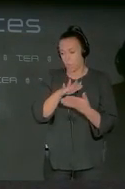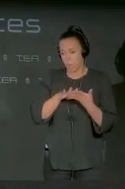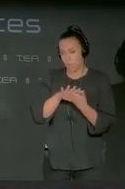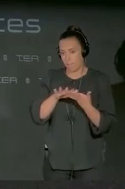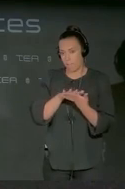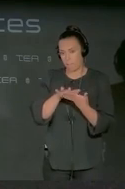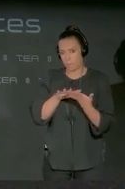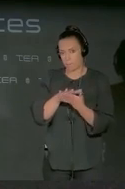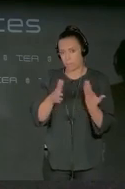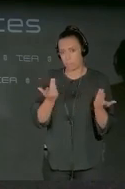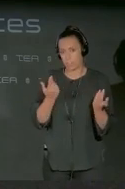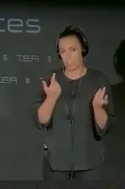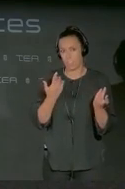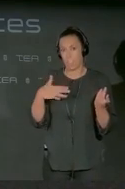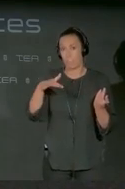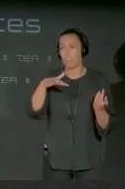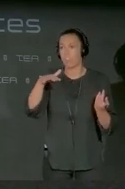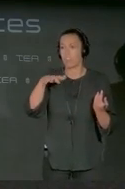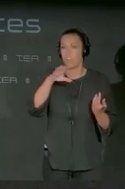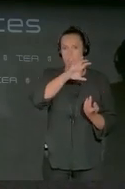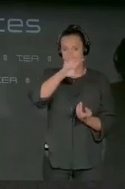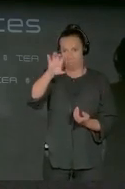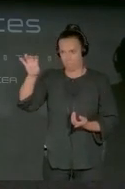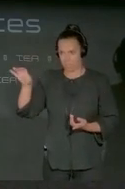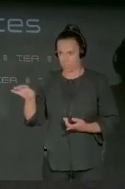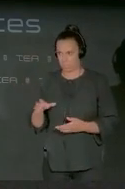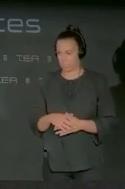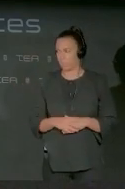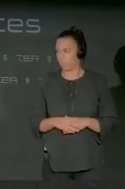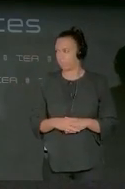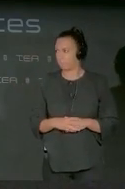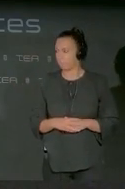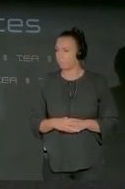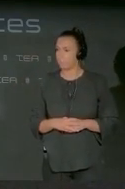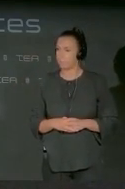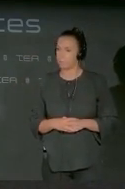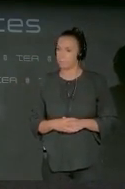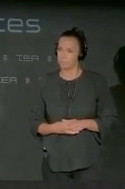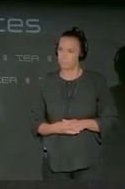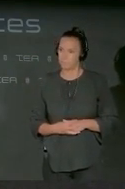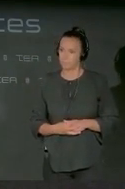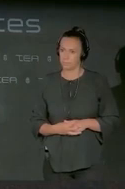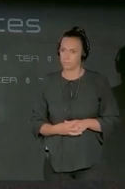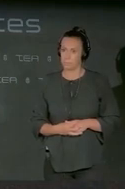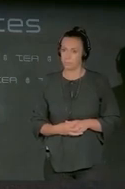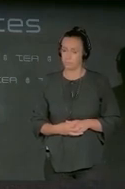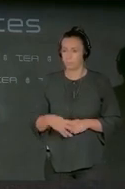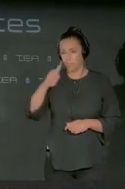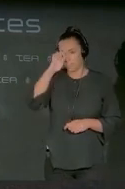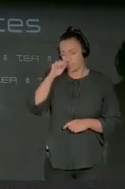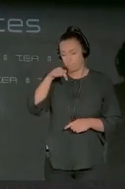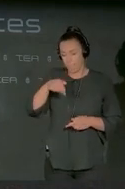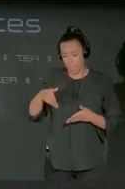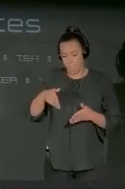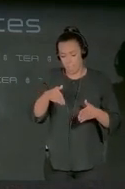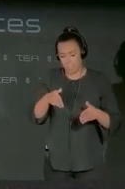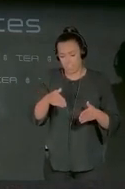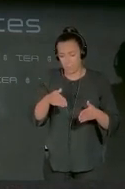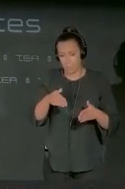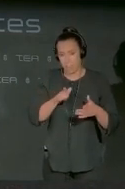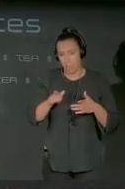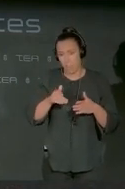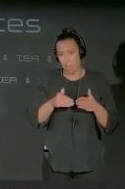is the long-term route for video game co-productions, I don't know. But it works